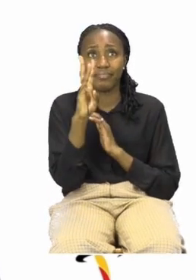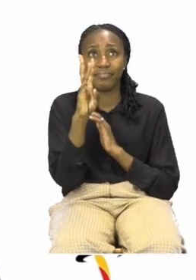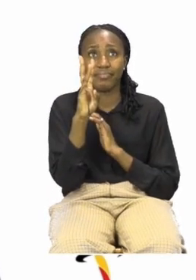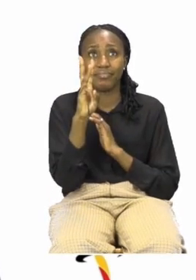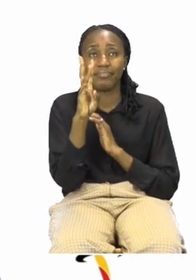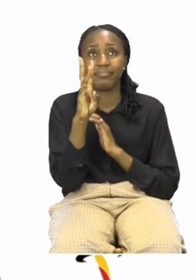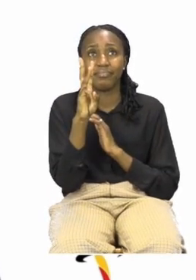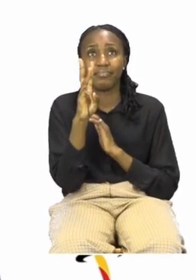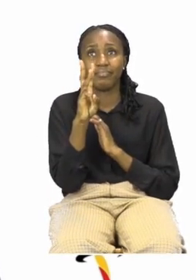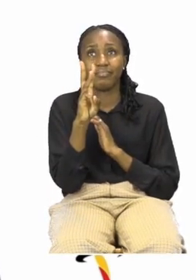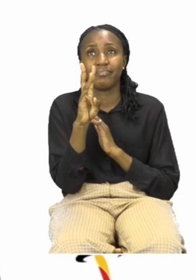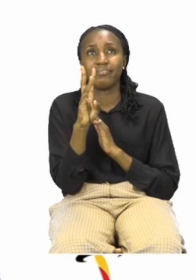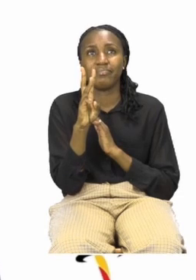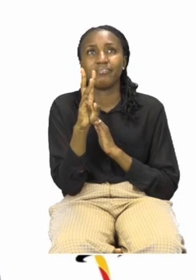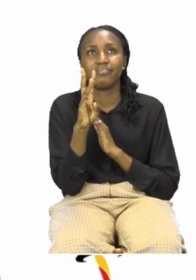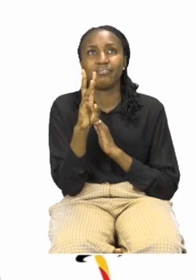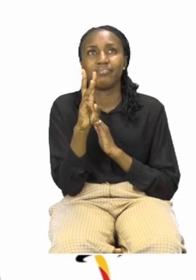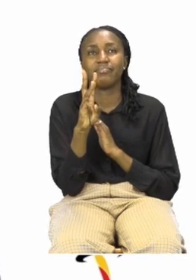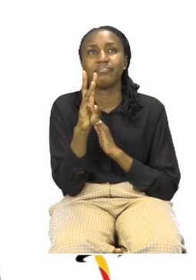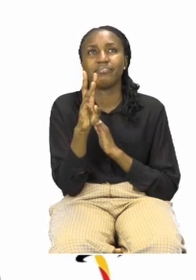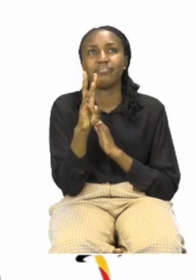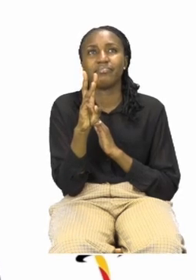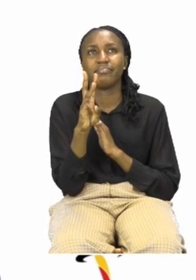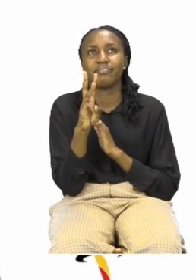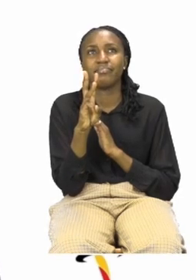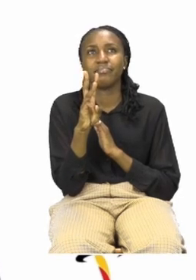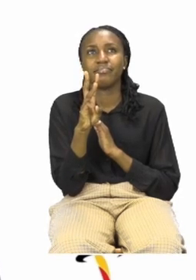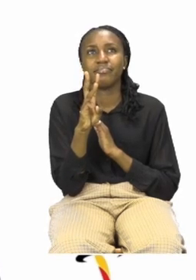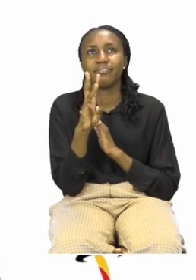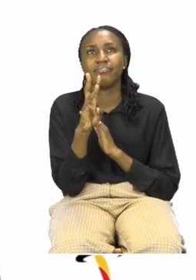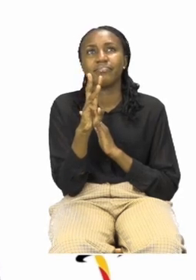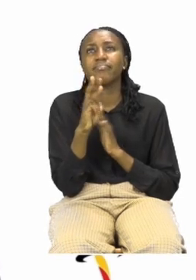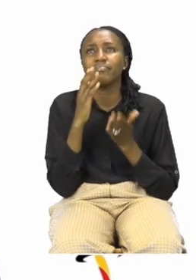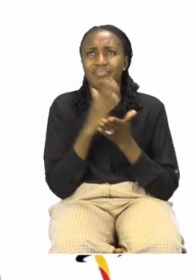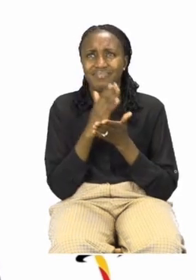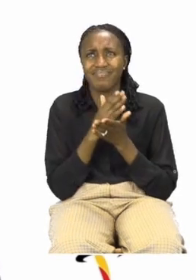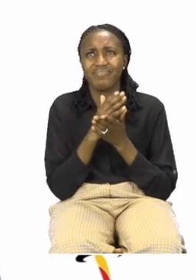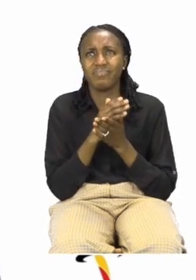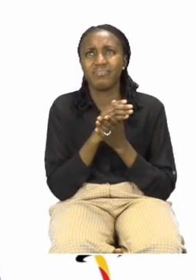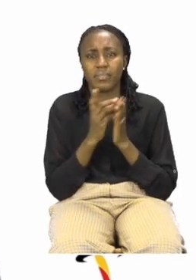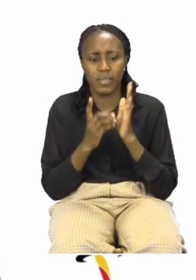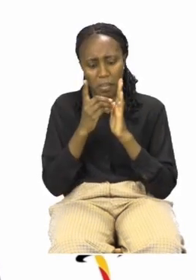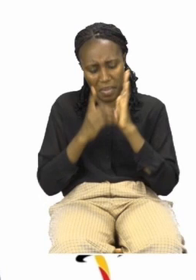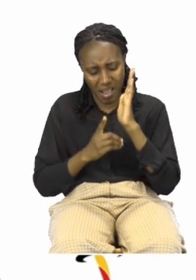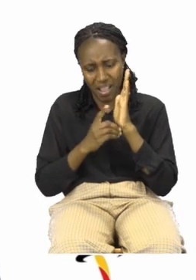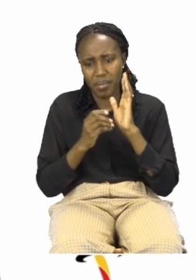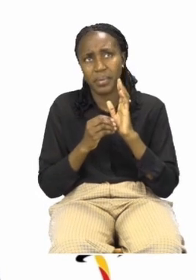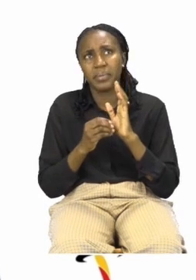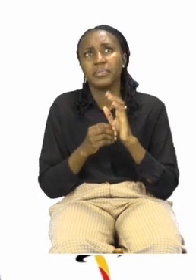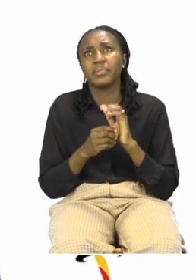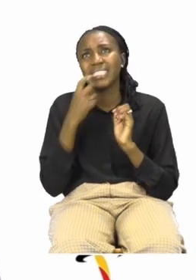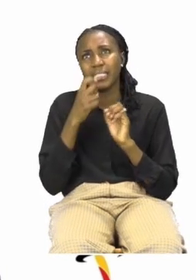that sports codes like cricket, I can tell you, though it was under development sports code, cricket for me, it must